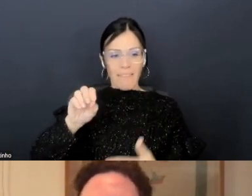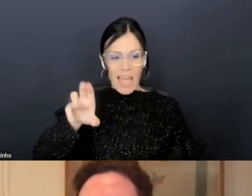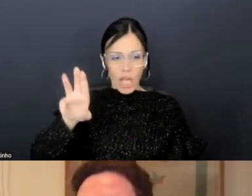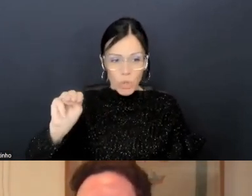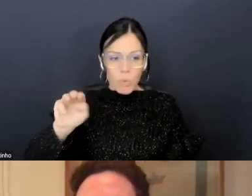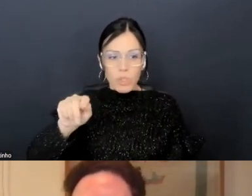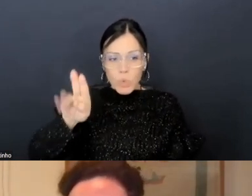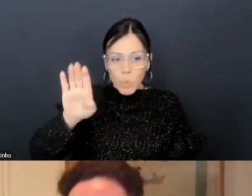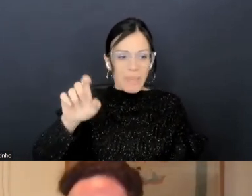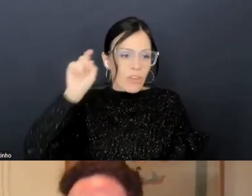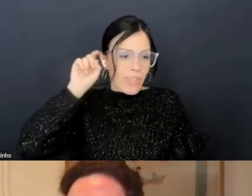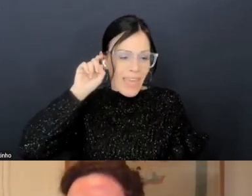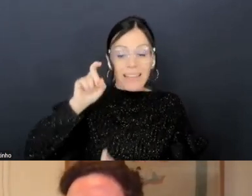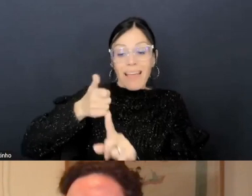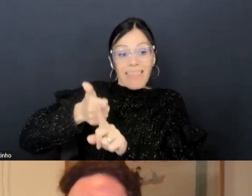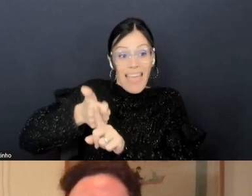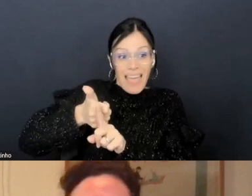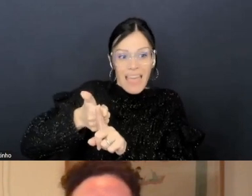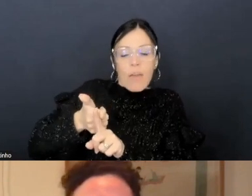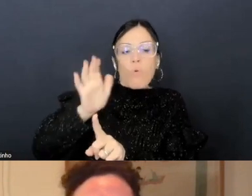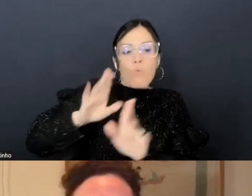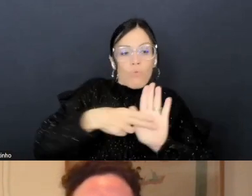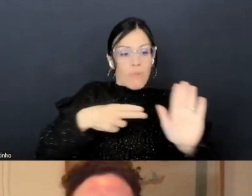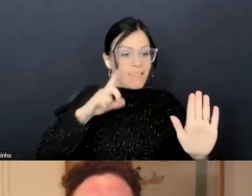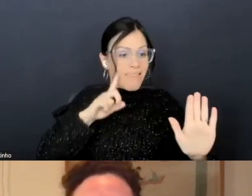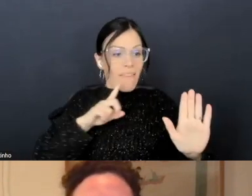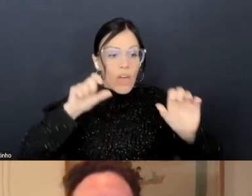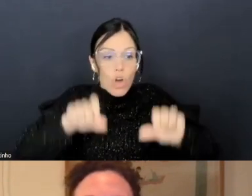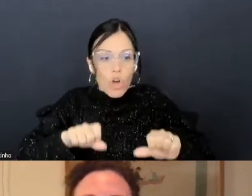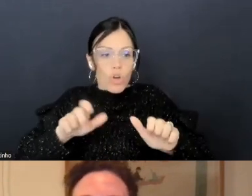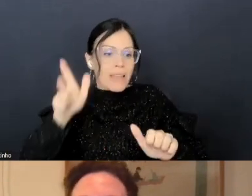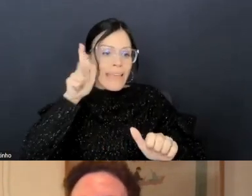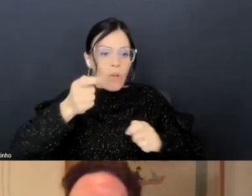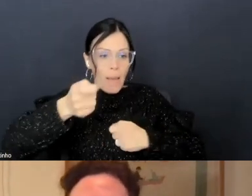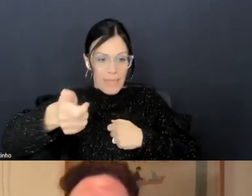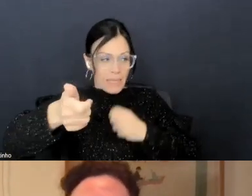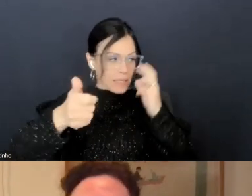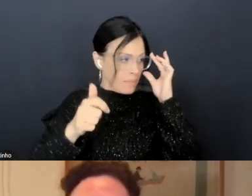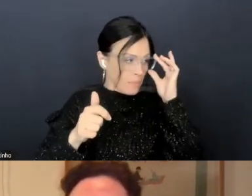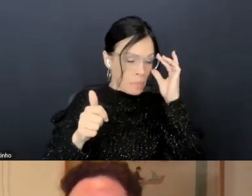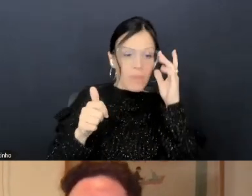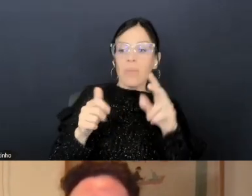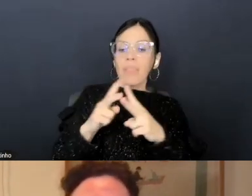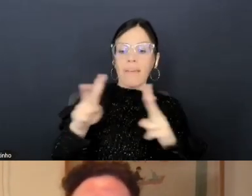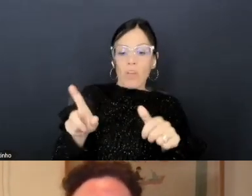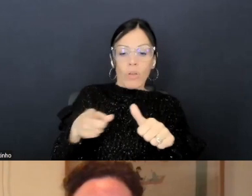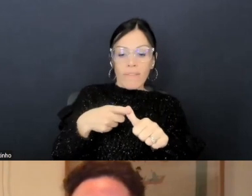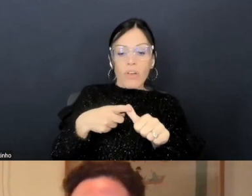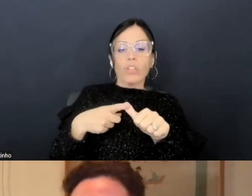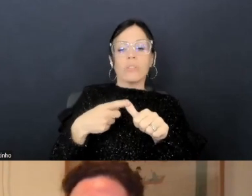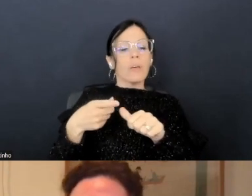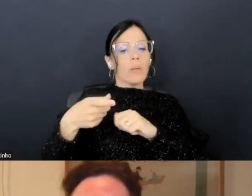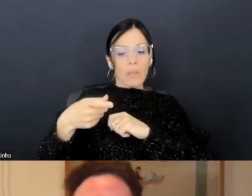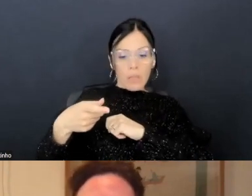which allowed people who might previously have been called deaf to hear some sounds the very first commercial electronic